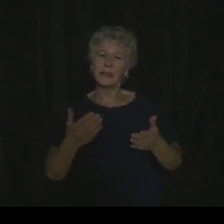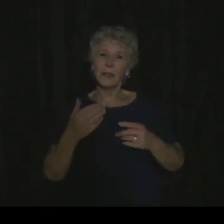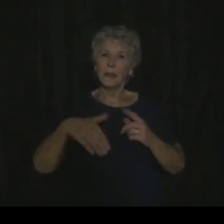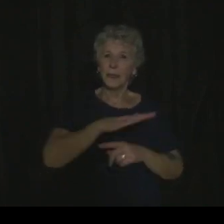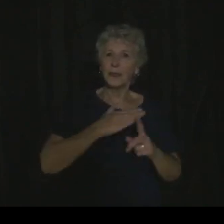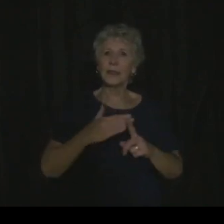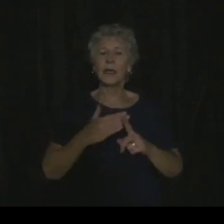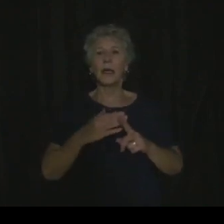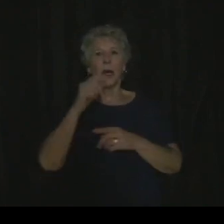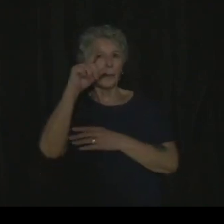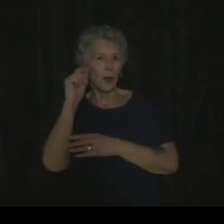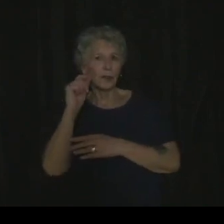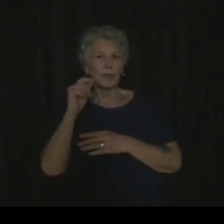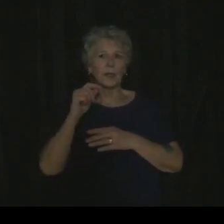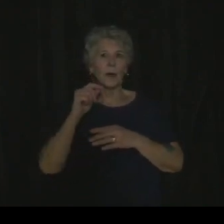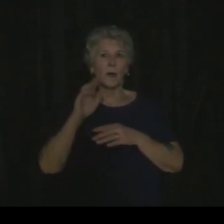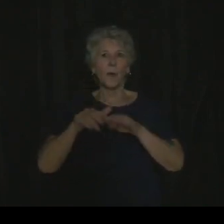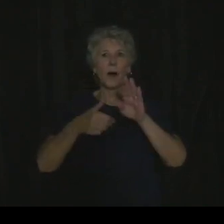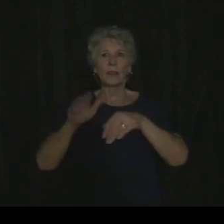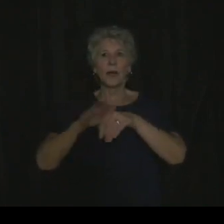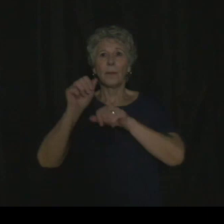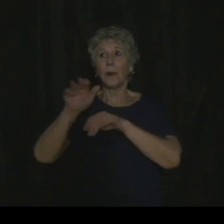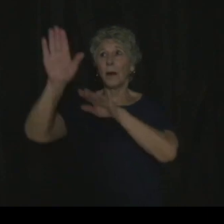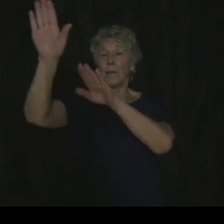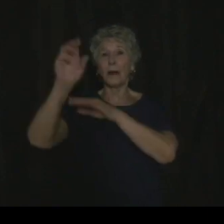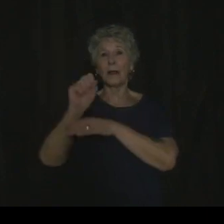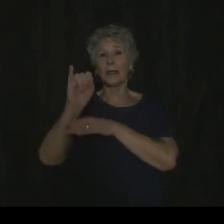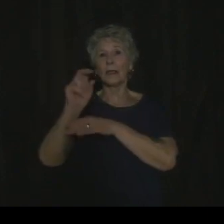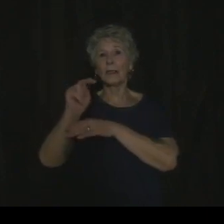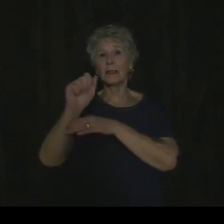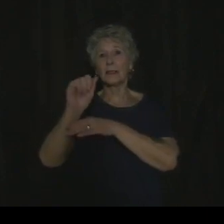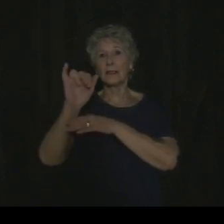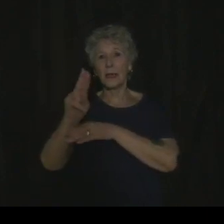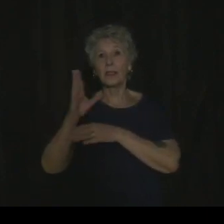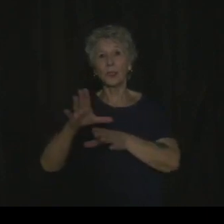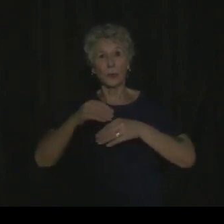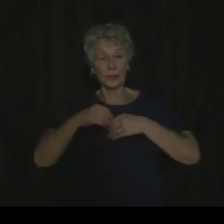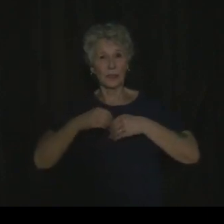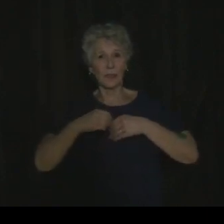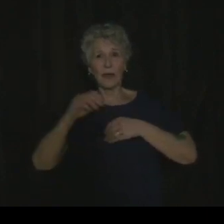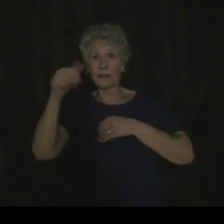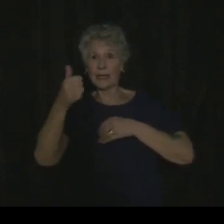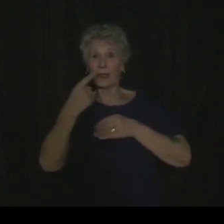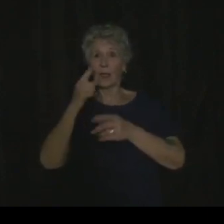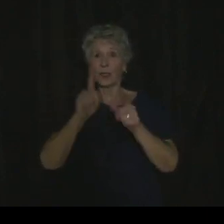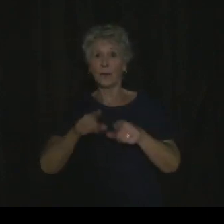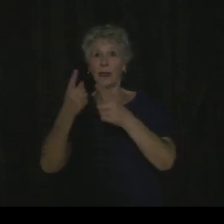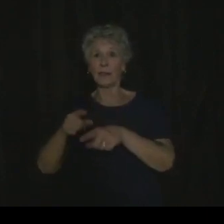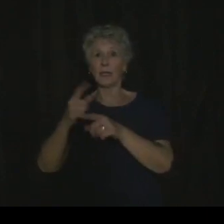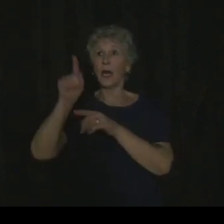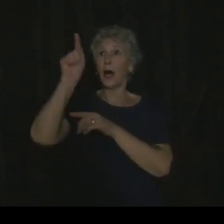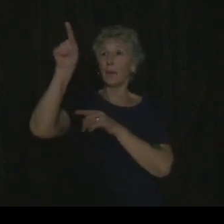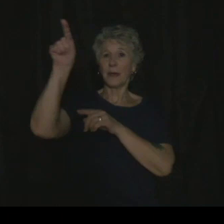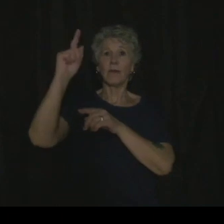speed. Moses has gone up onto Mount Sinai to receive the Ten Commandments with the two stone tablets. And he's up there, he's going to be